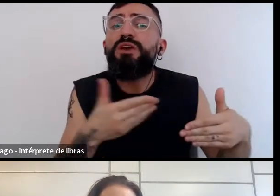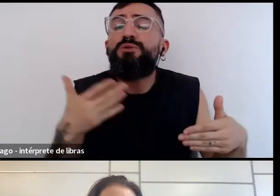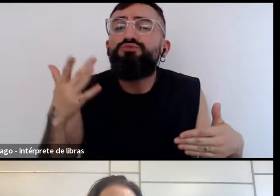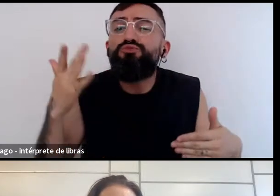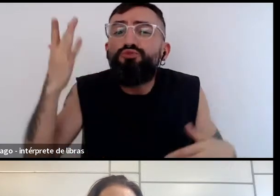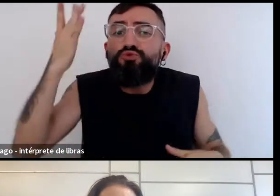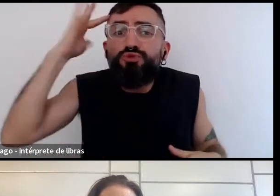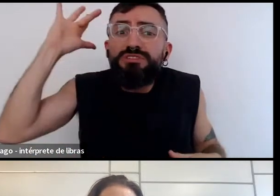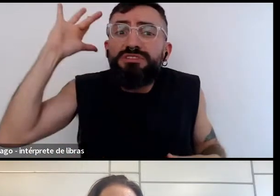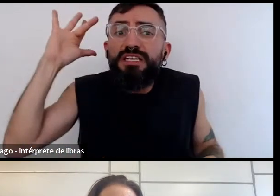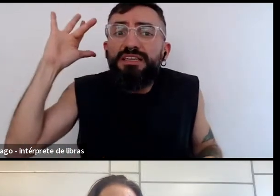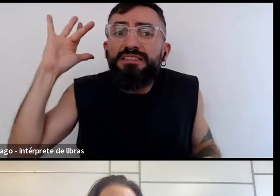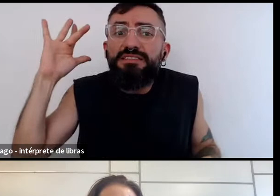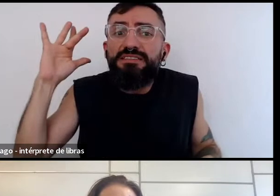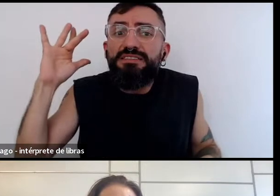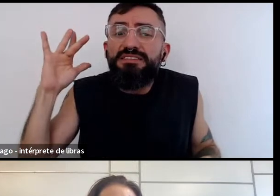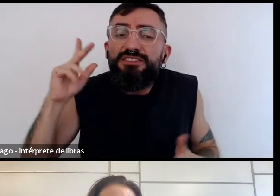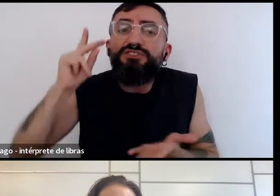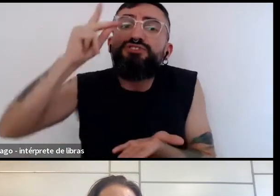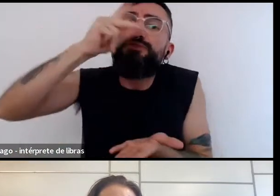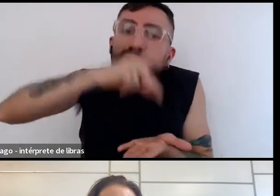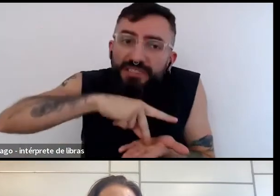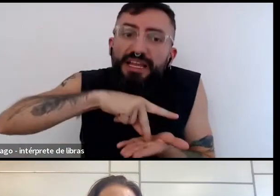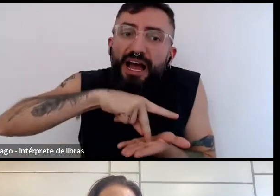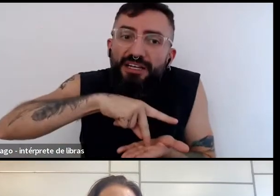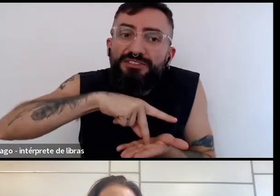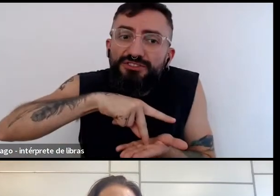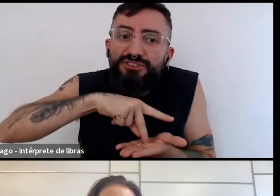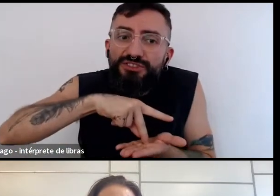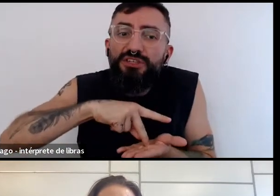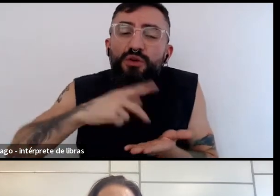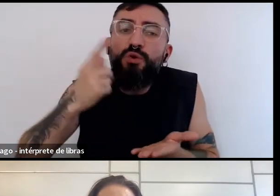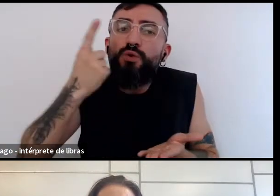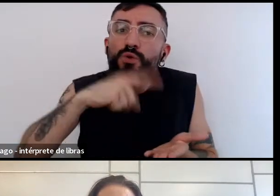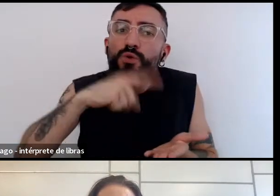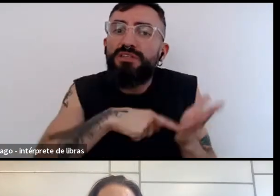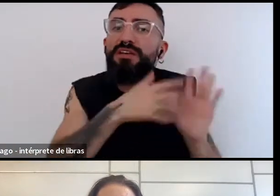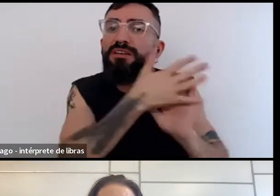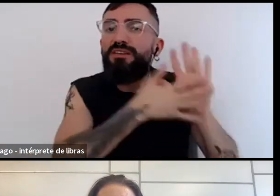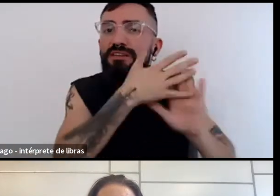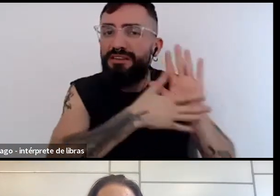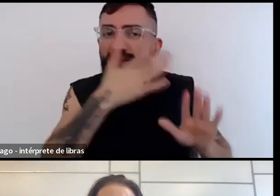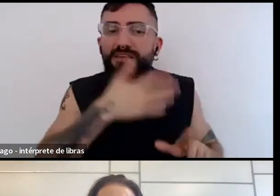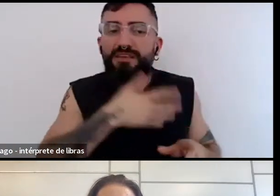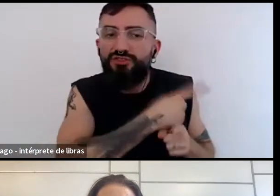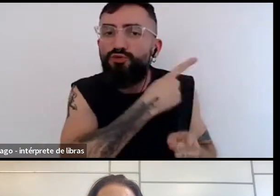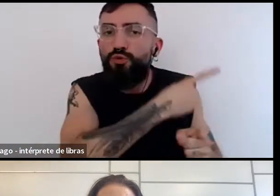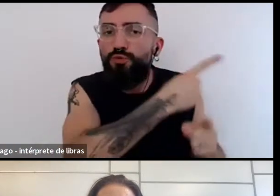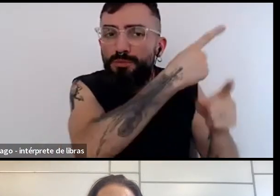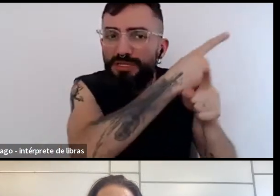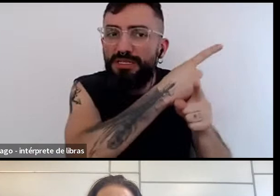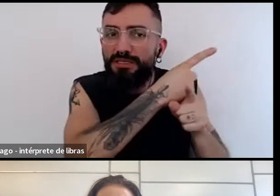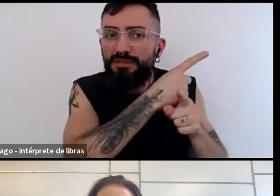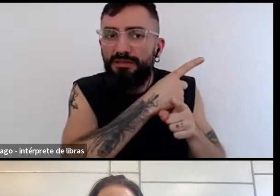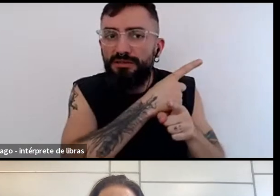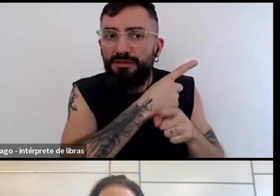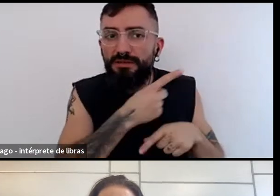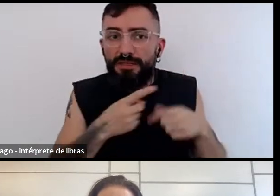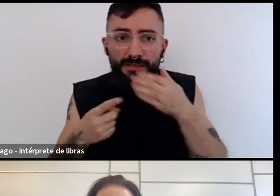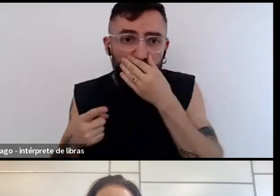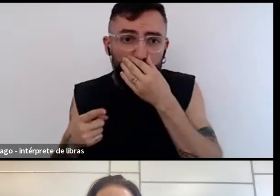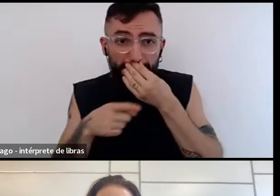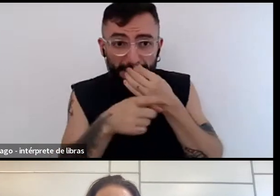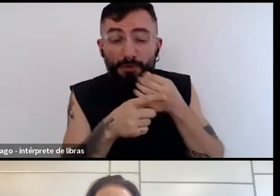know, is it really true in sign language as well? So is it folk etymology